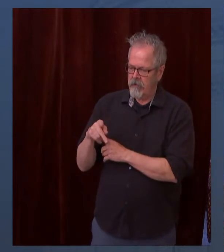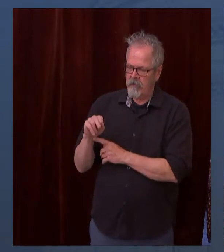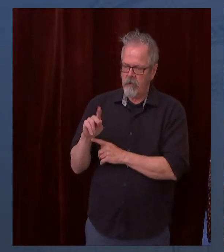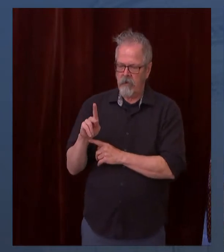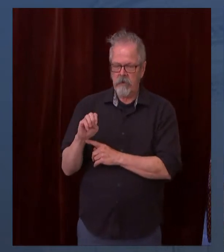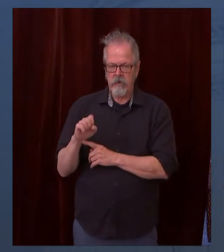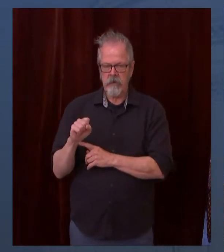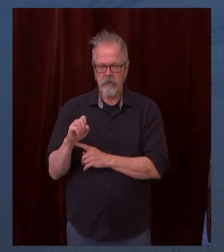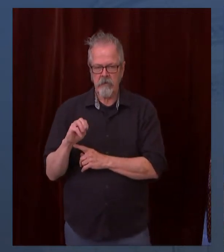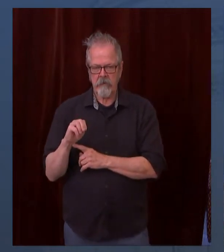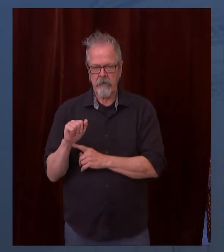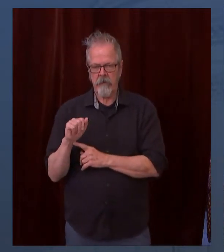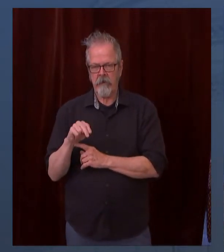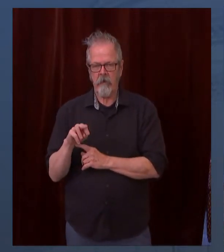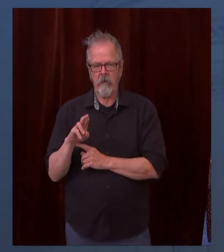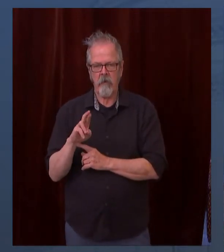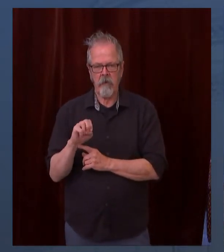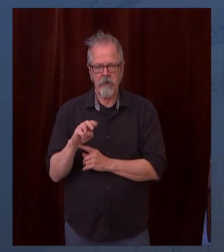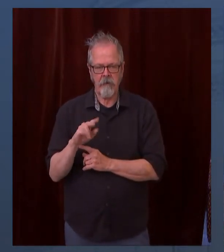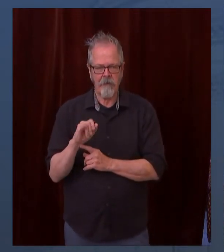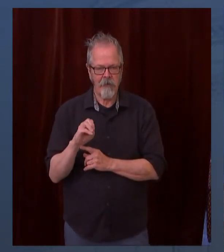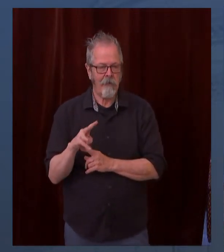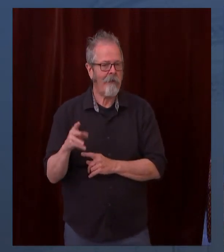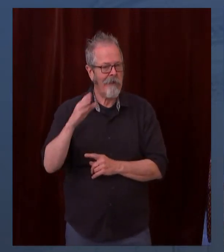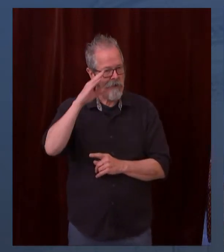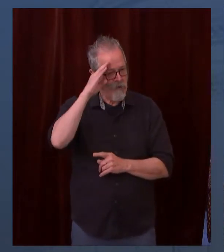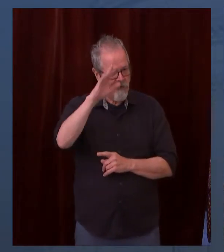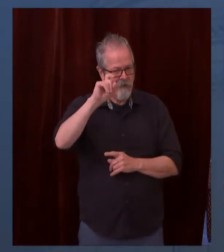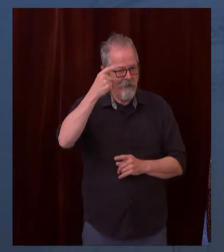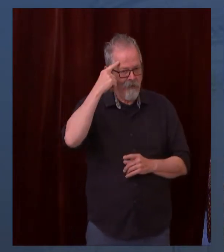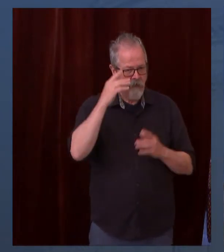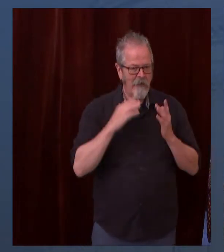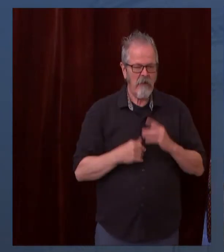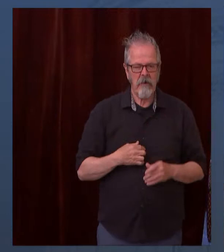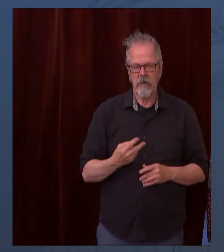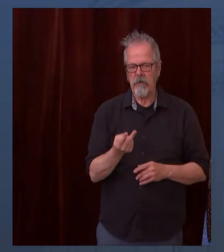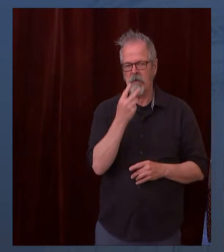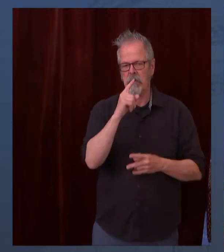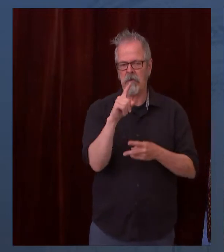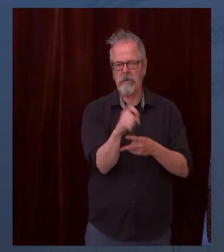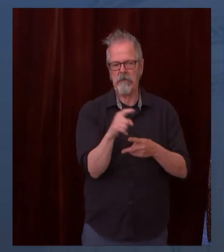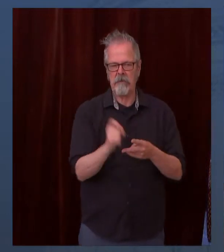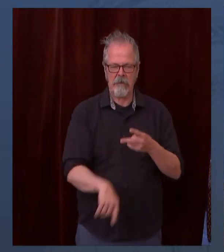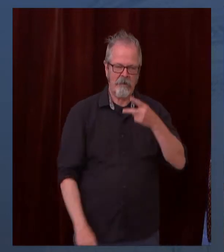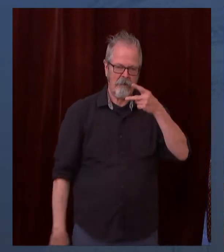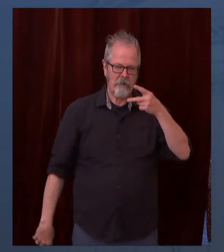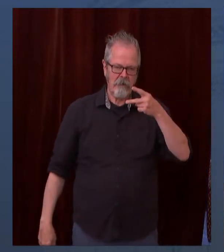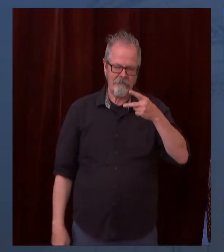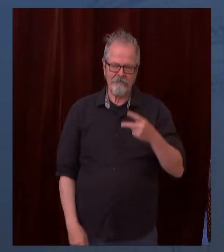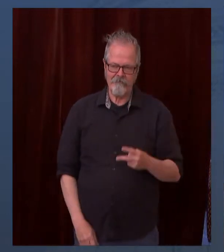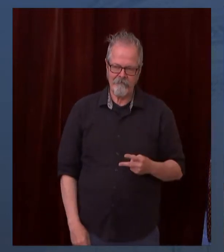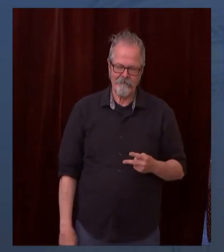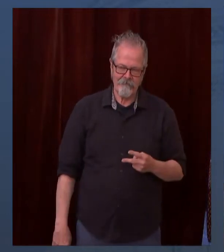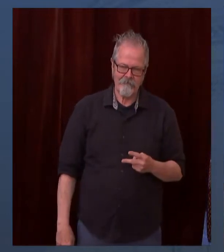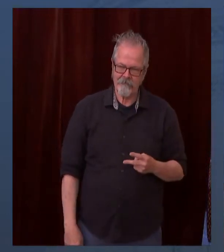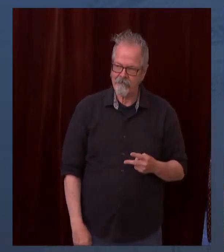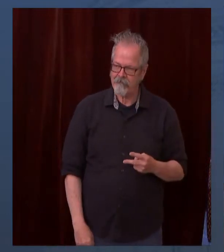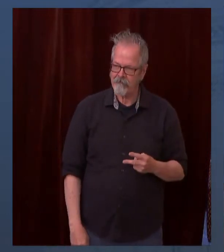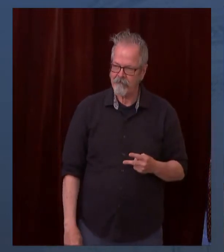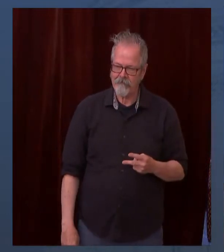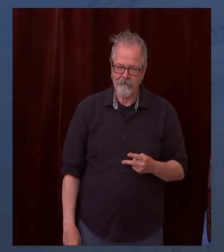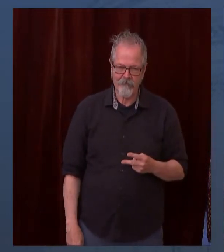Hi, Governor. I have 2 questions for either you or Dr. Shaw. The first one, you mentioned that allocation